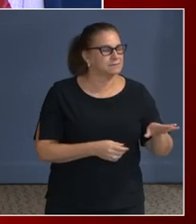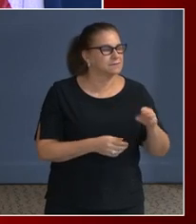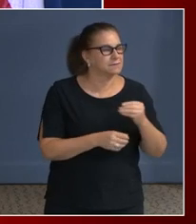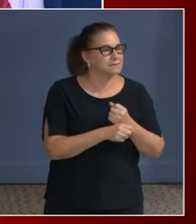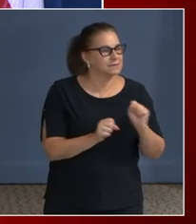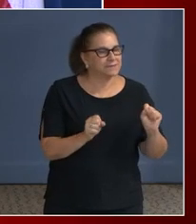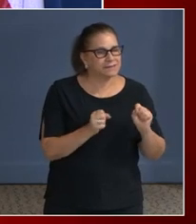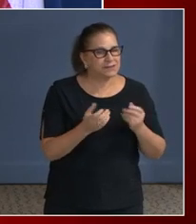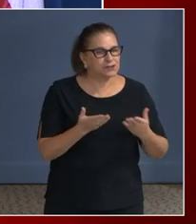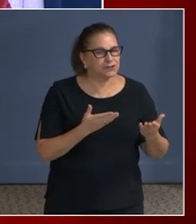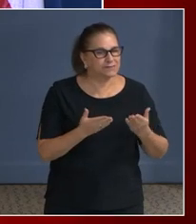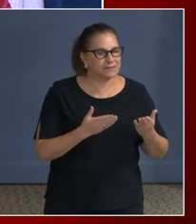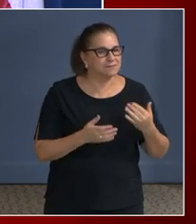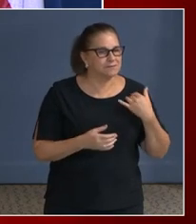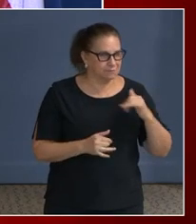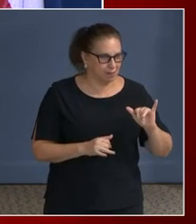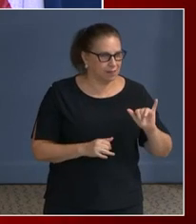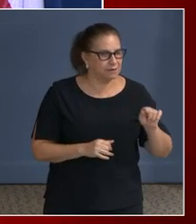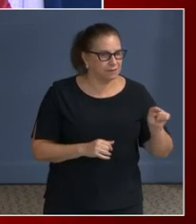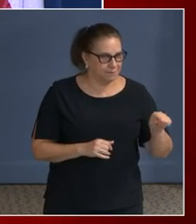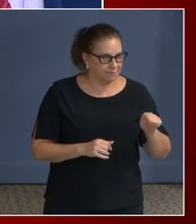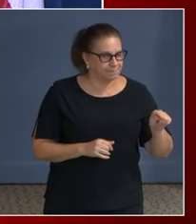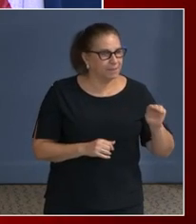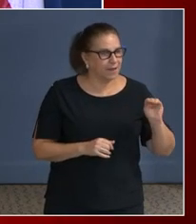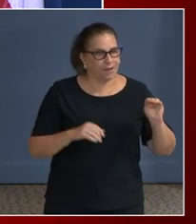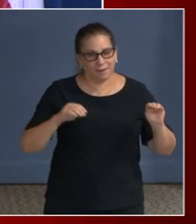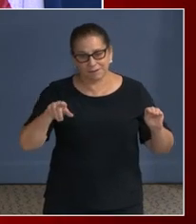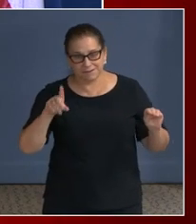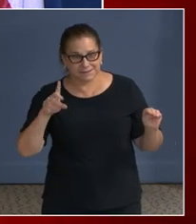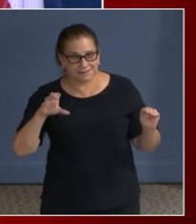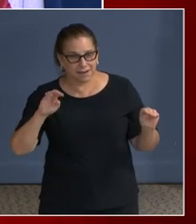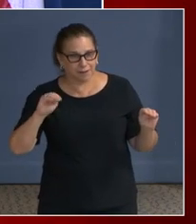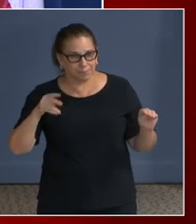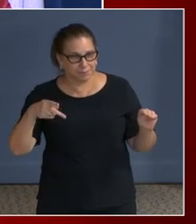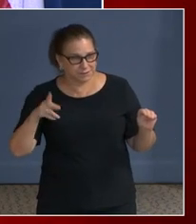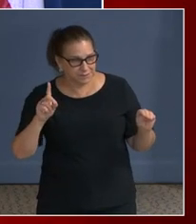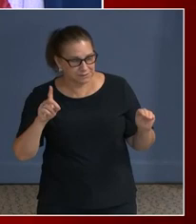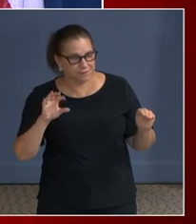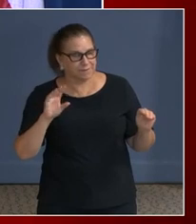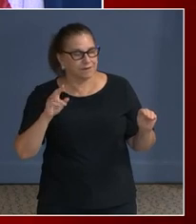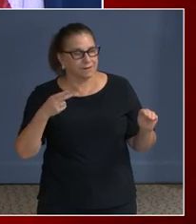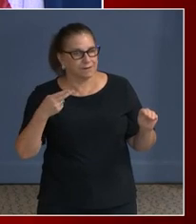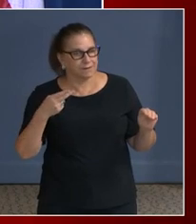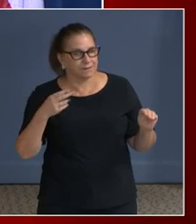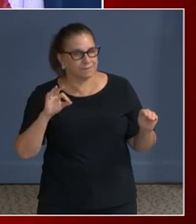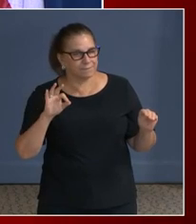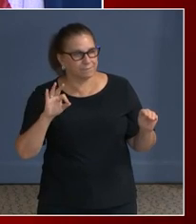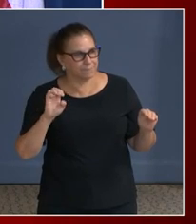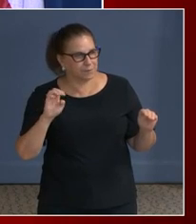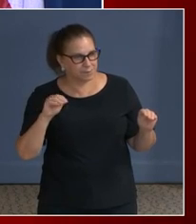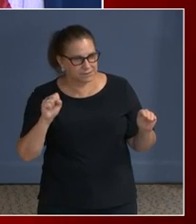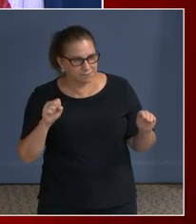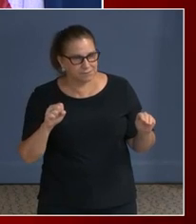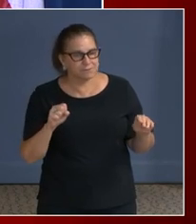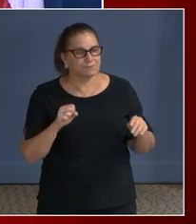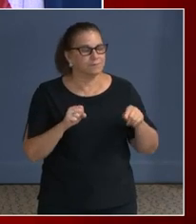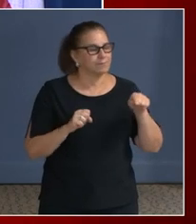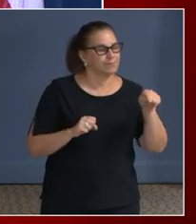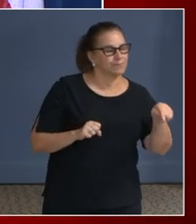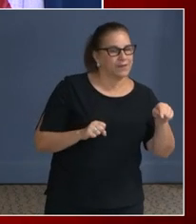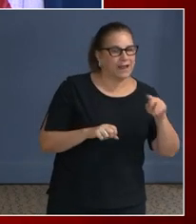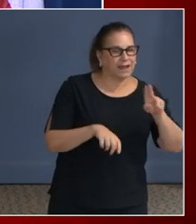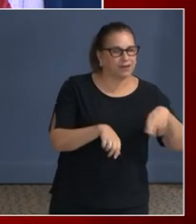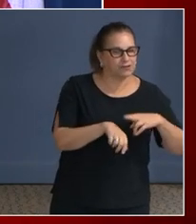be provided. So MPD and FEMS will be out there. We've also requested National Guard support to make sure